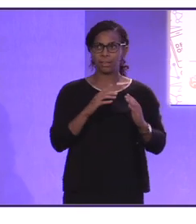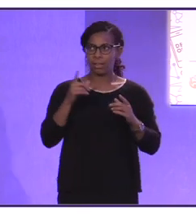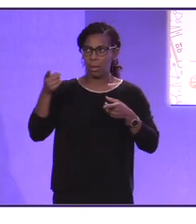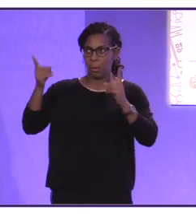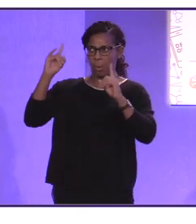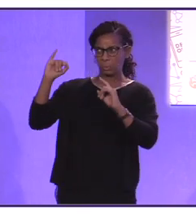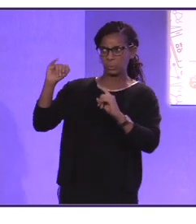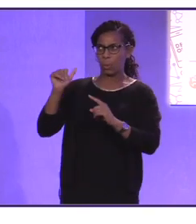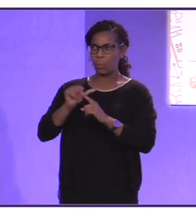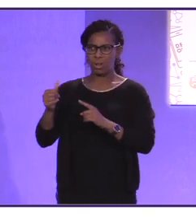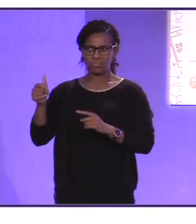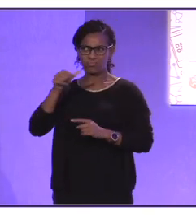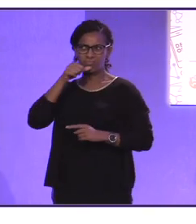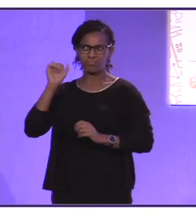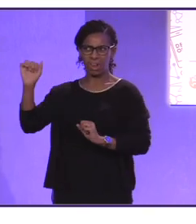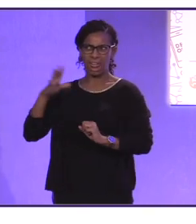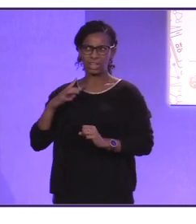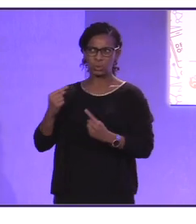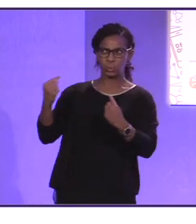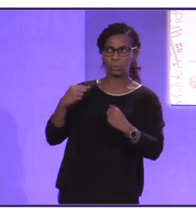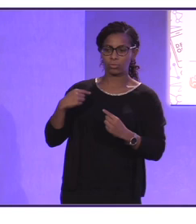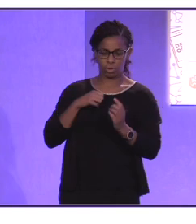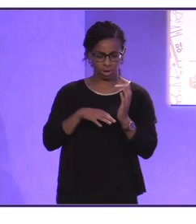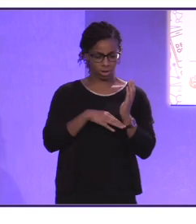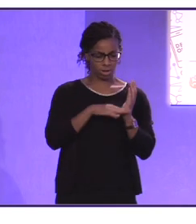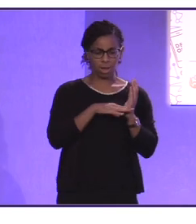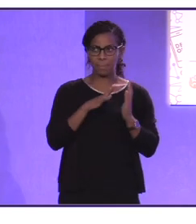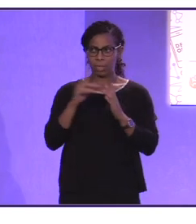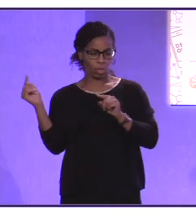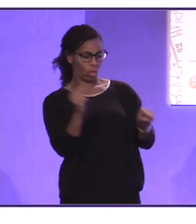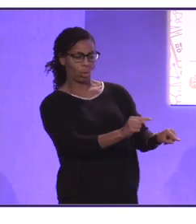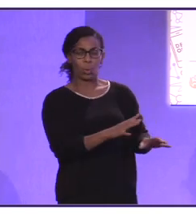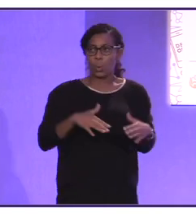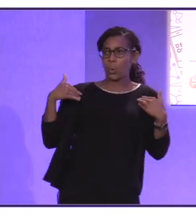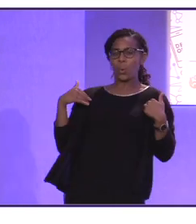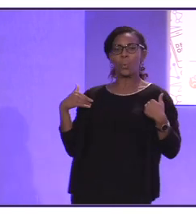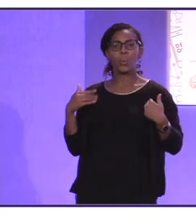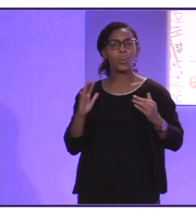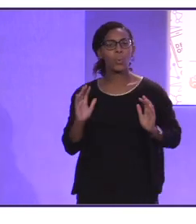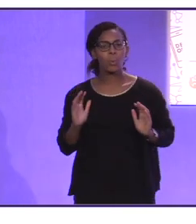for the next person to smack. And it's not